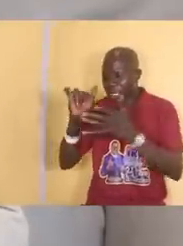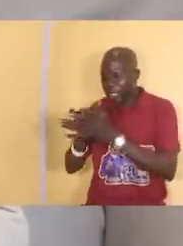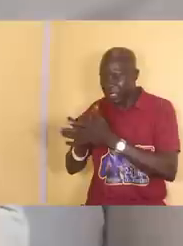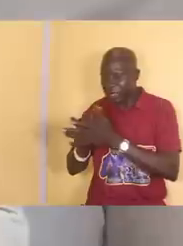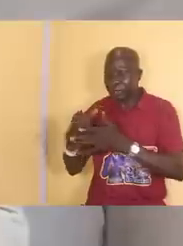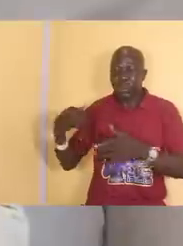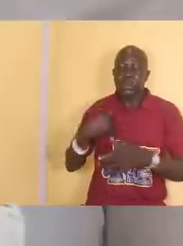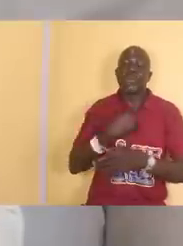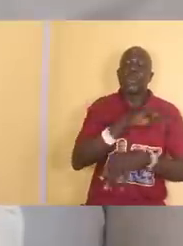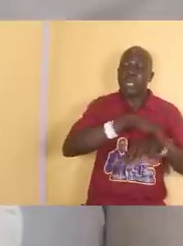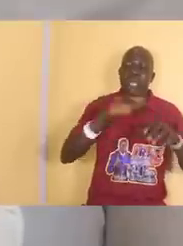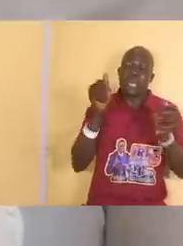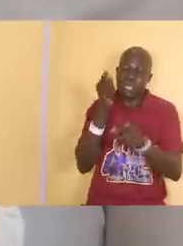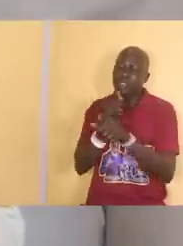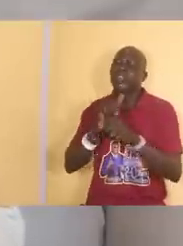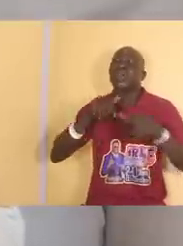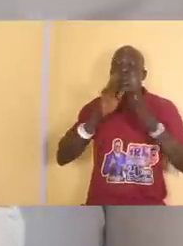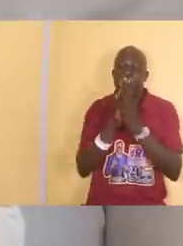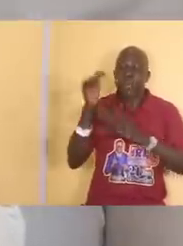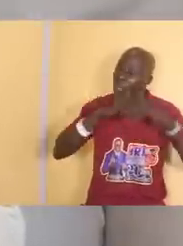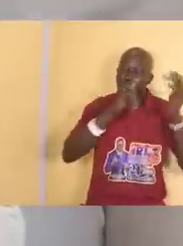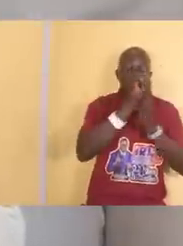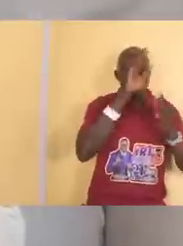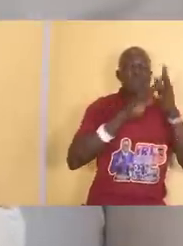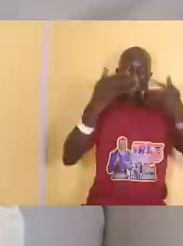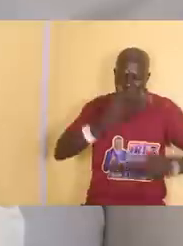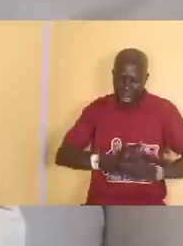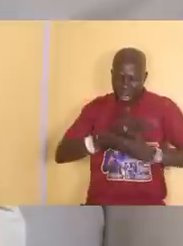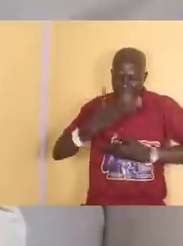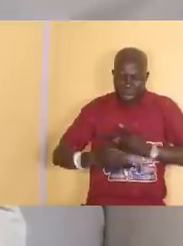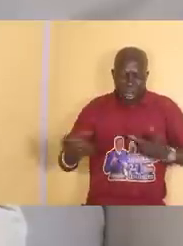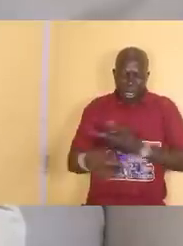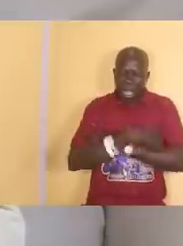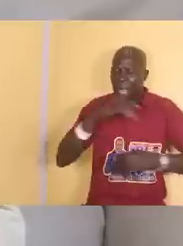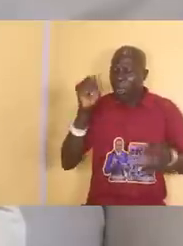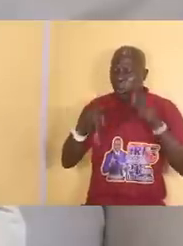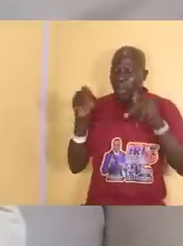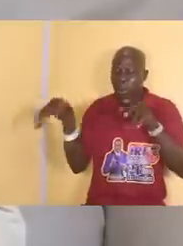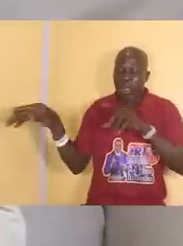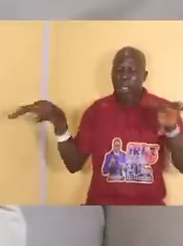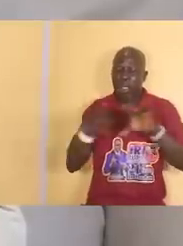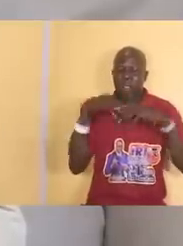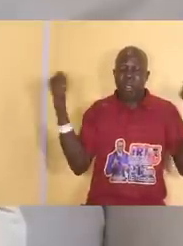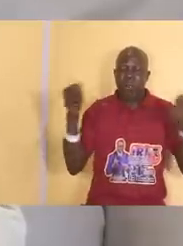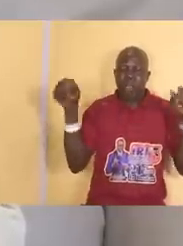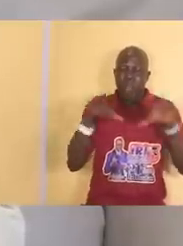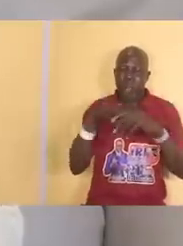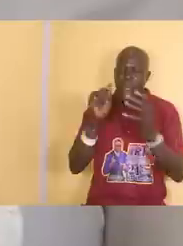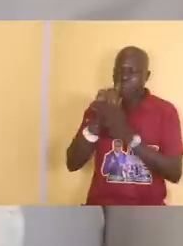forget we can't do without praying for the birthday celebrant. And the people celebrating their